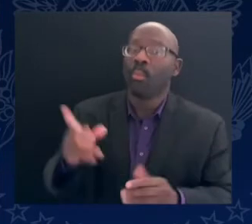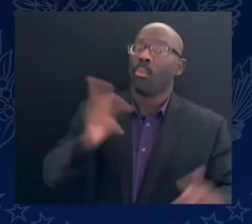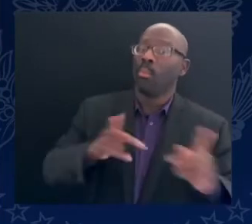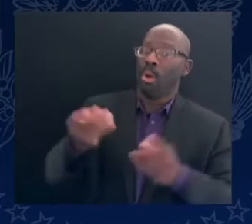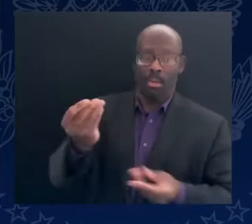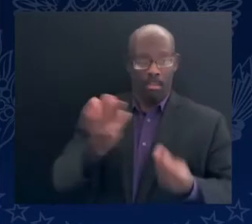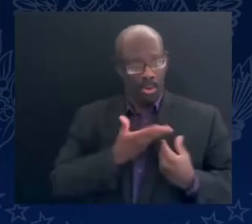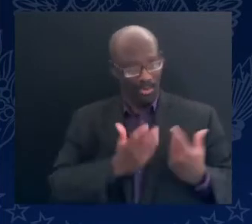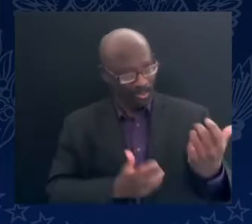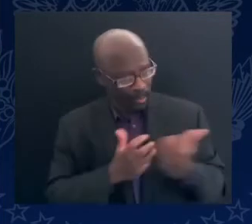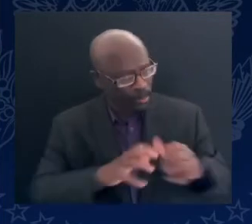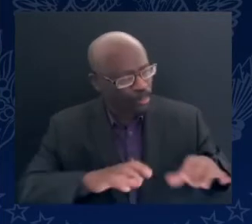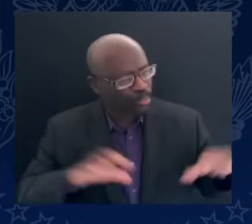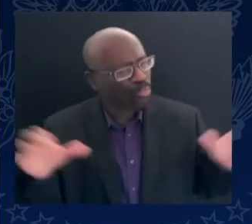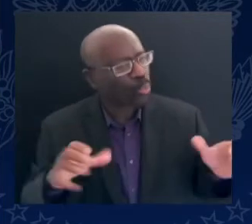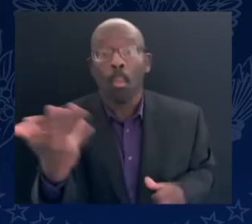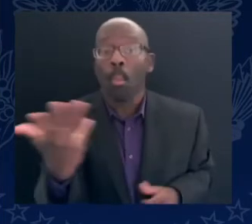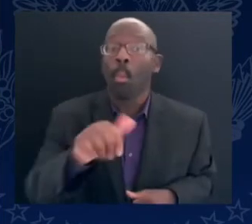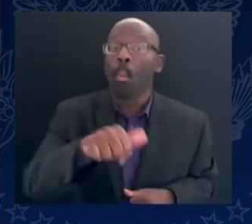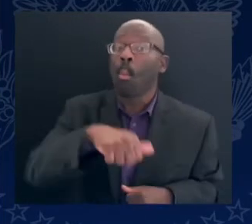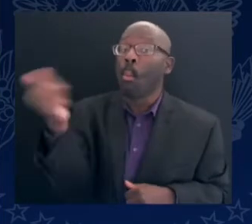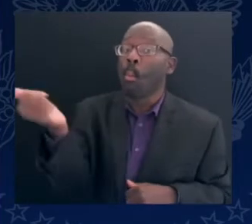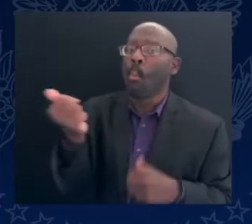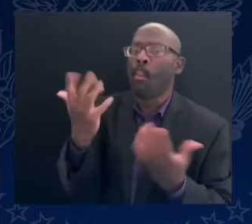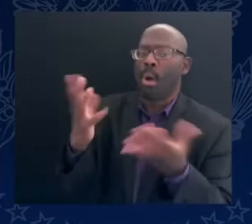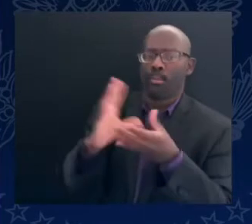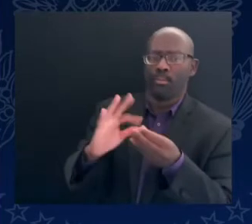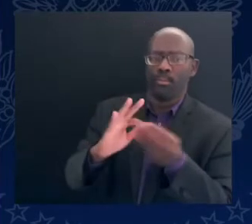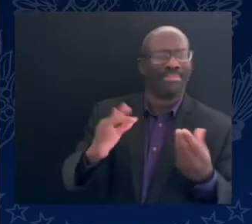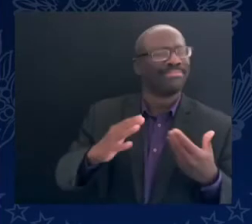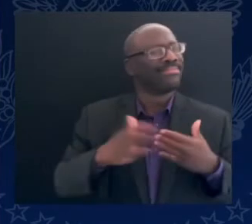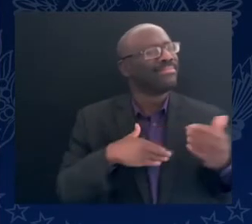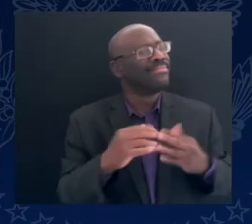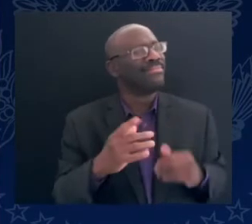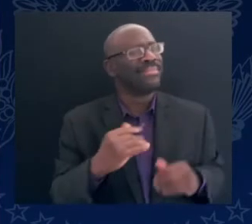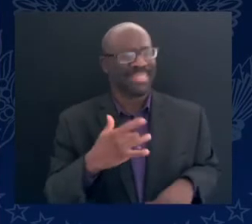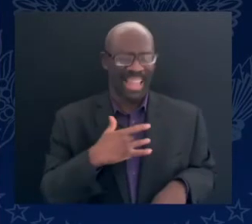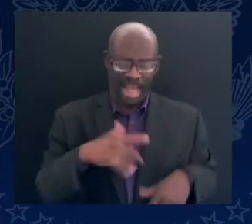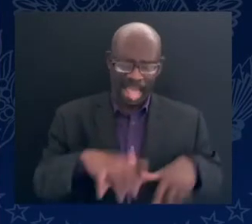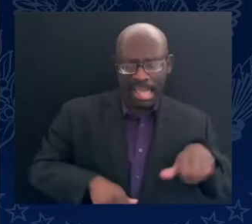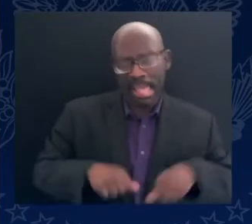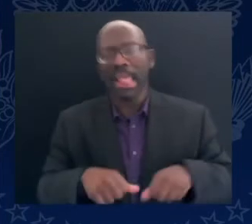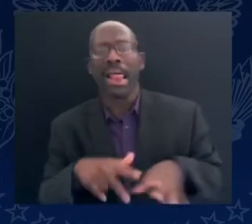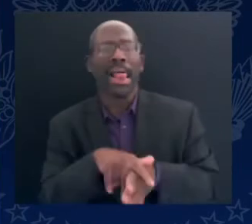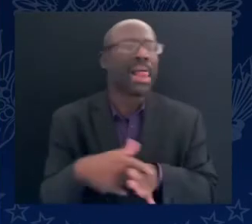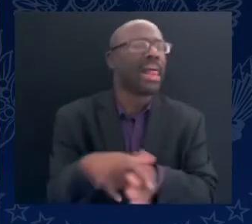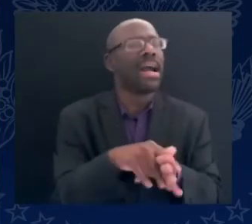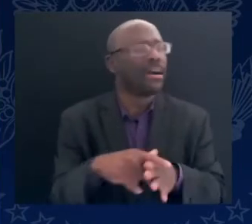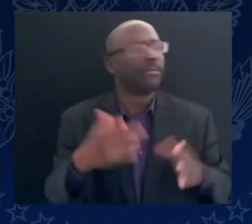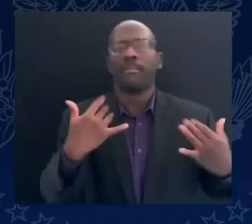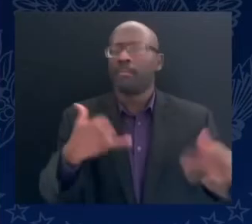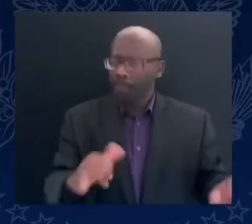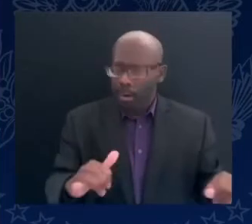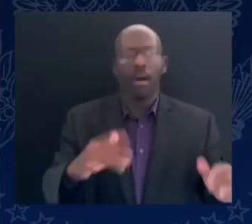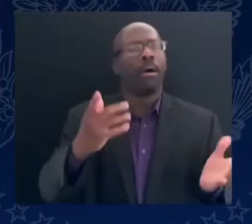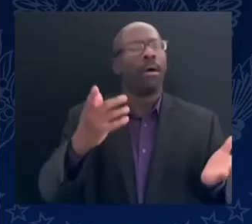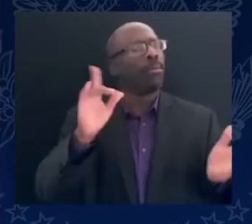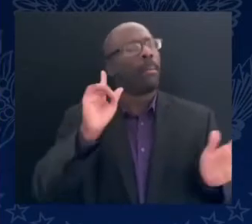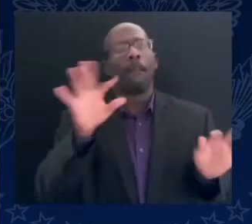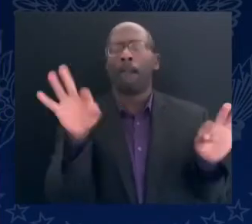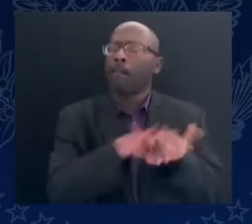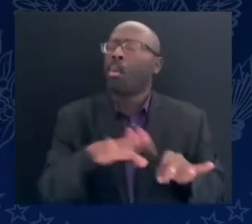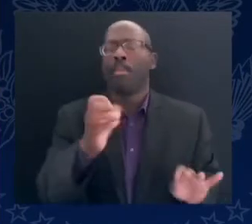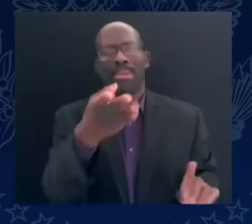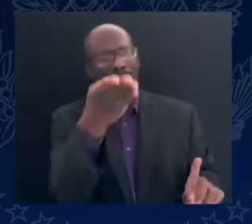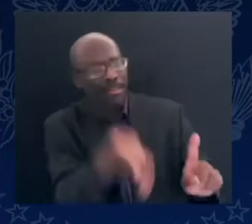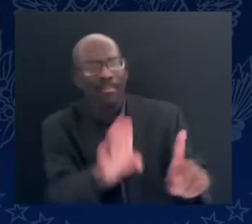expected, even when it didn't feel right. Whoever you grow up to be, Just be you. Just be you. Just be you. Just